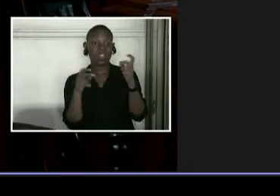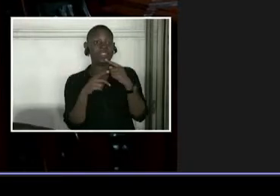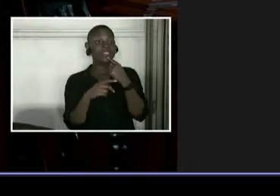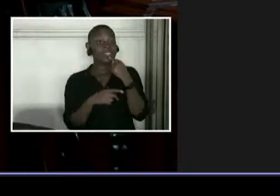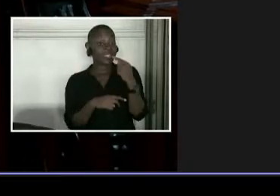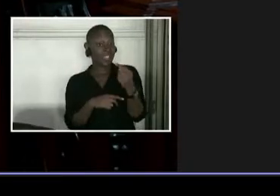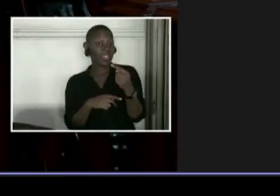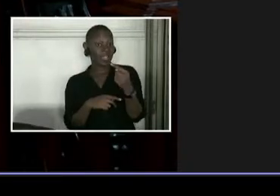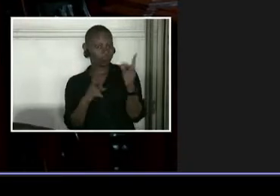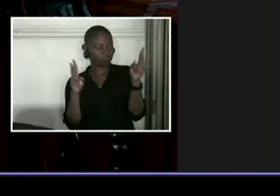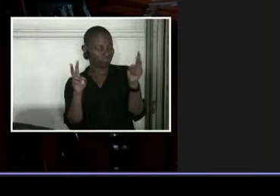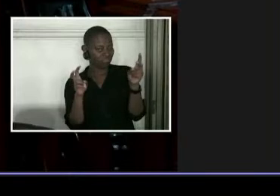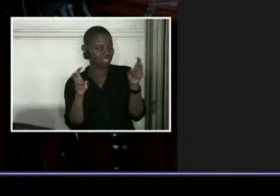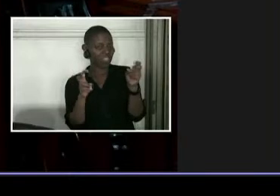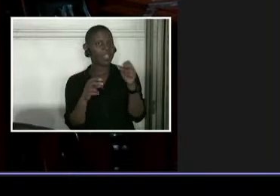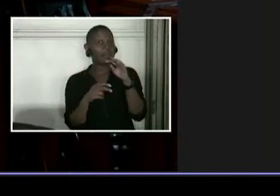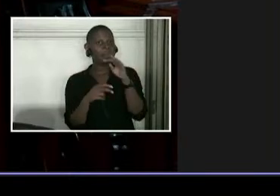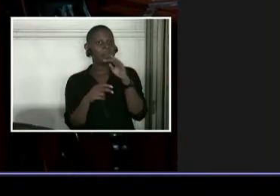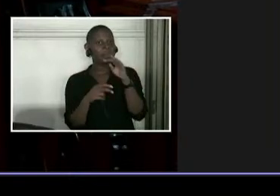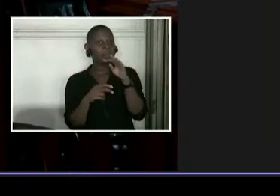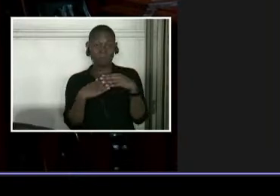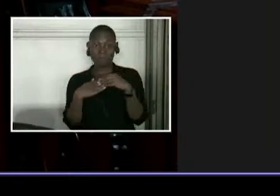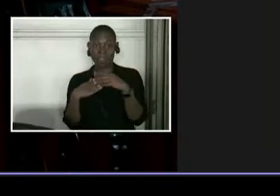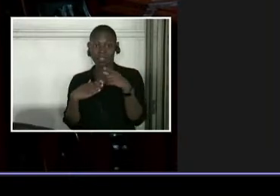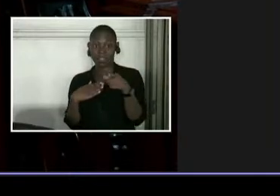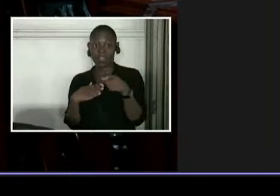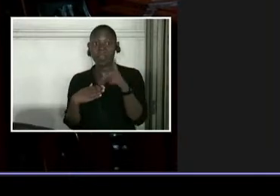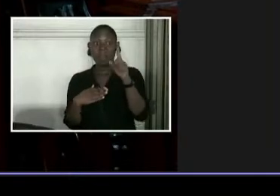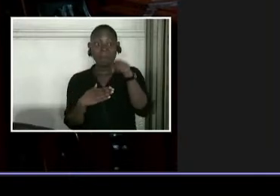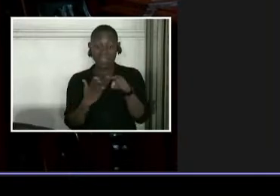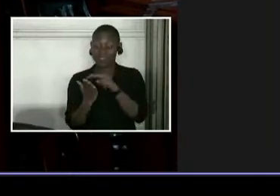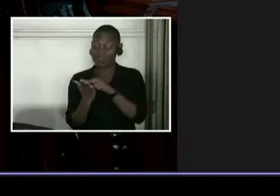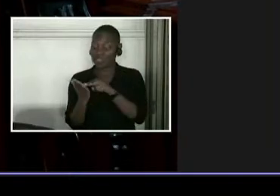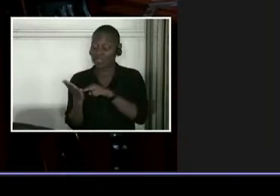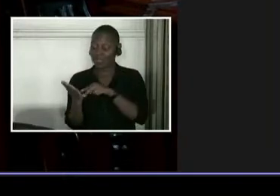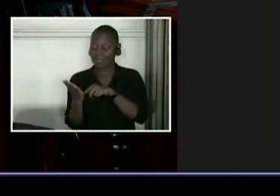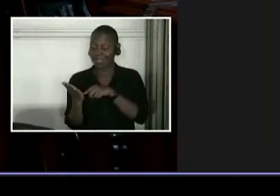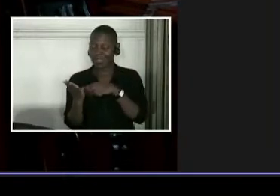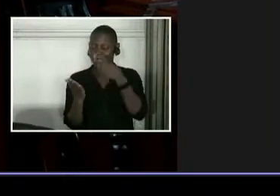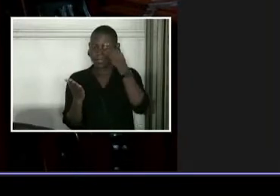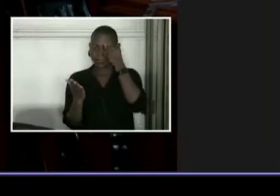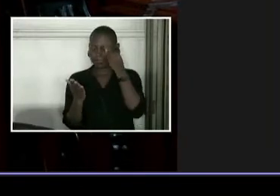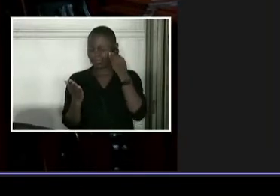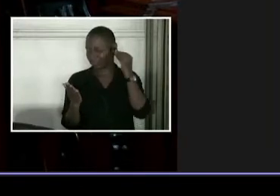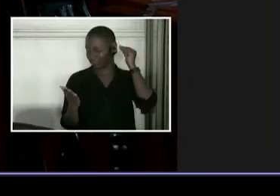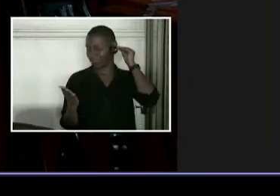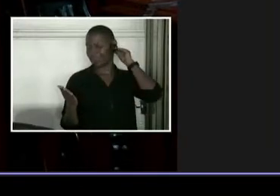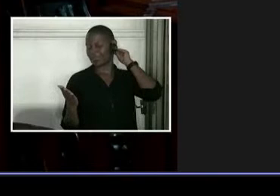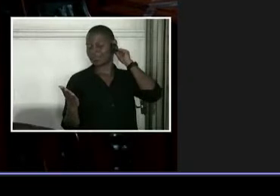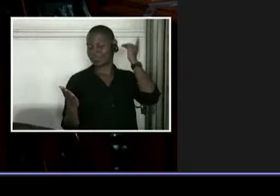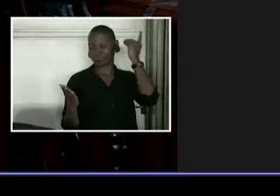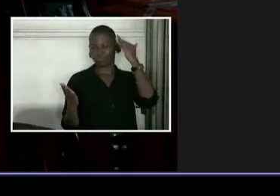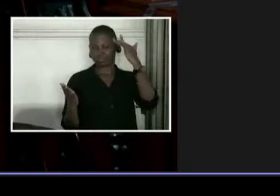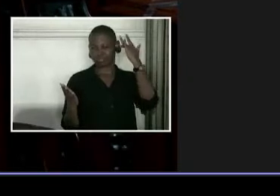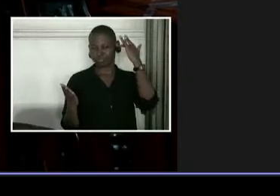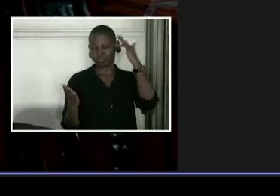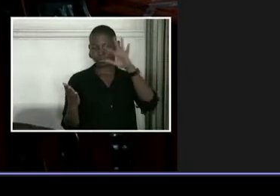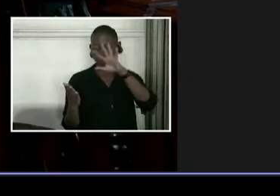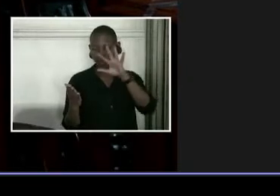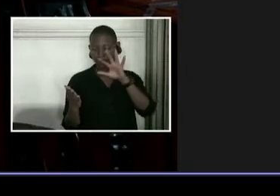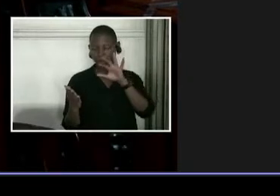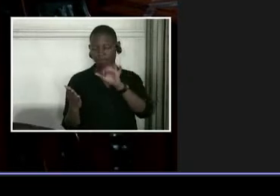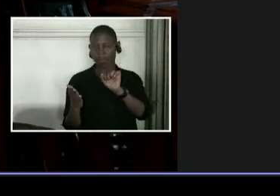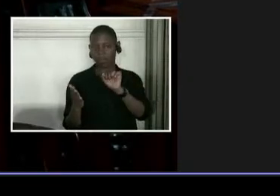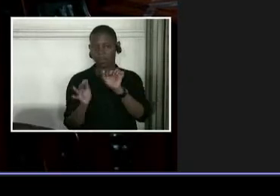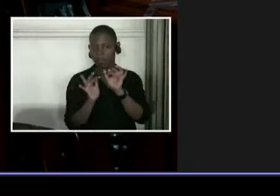quite a lot, Honorable Chair and the members. We must read it and reflect on it, all of us as South Africans. Honorable members,